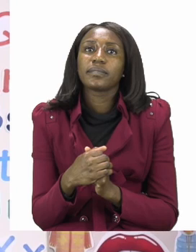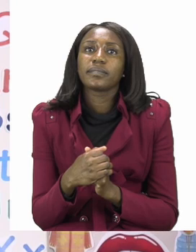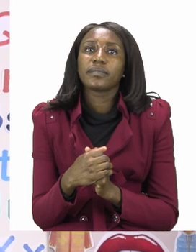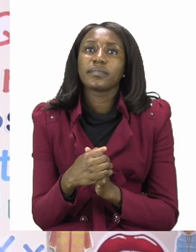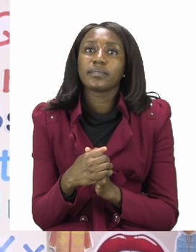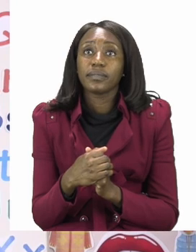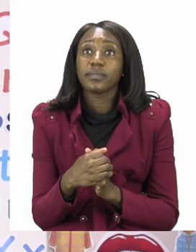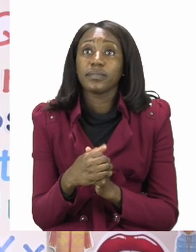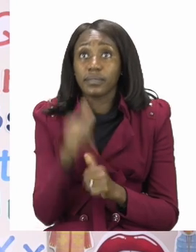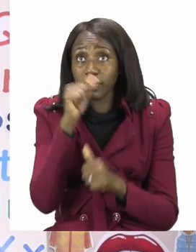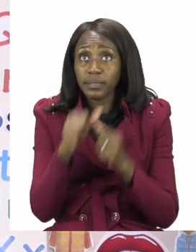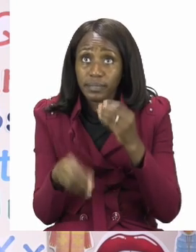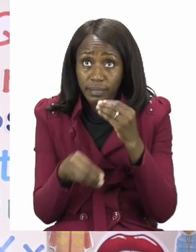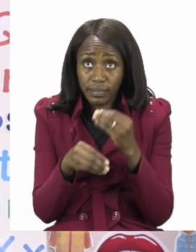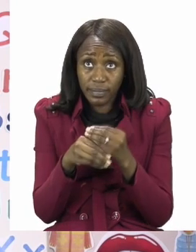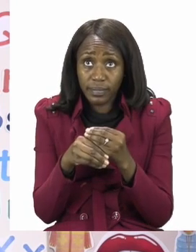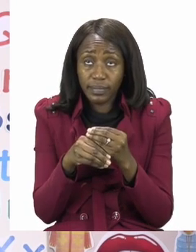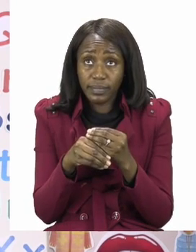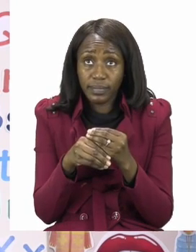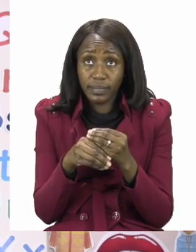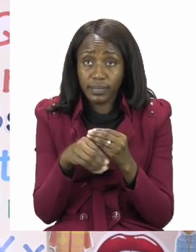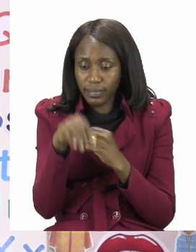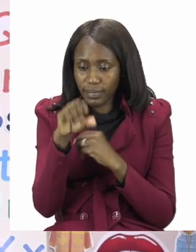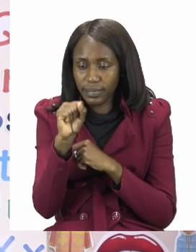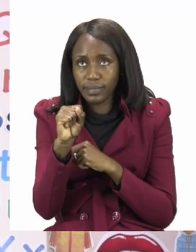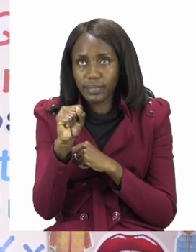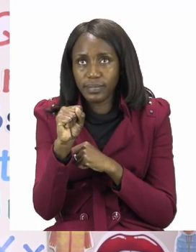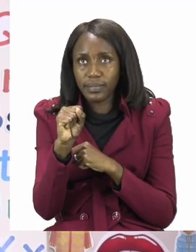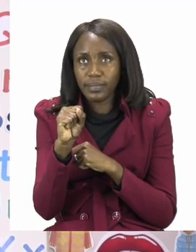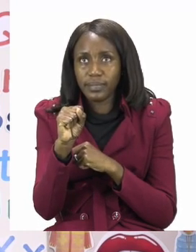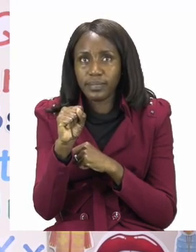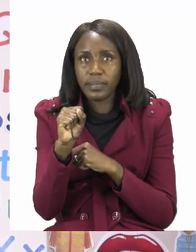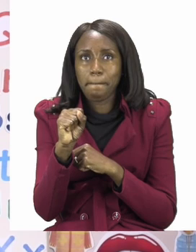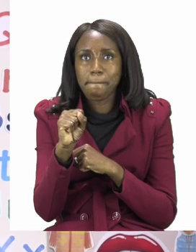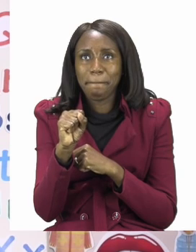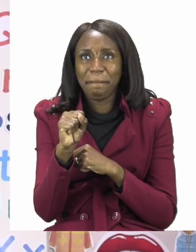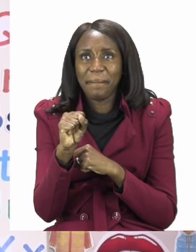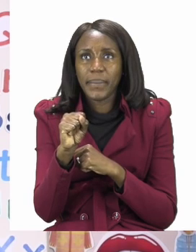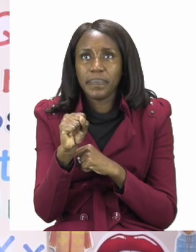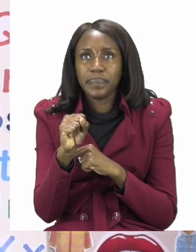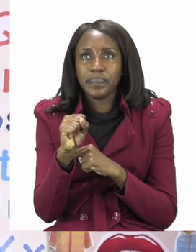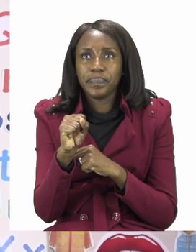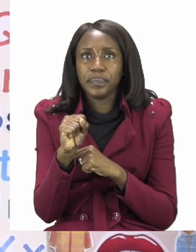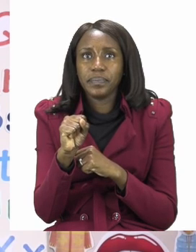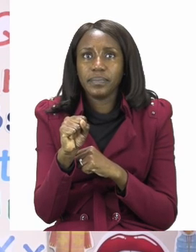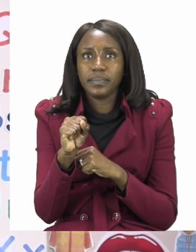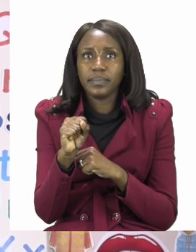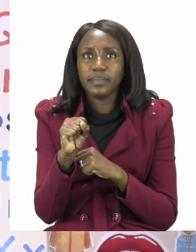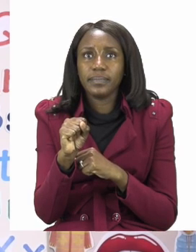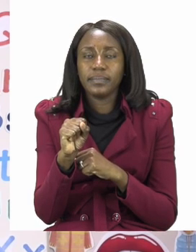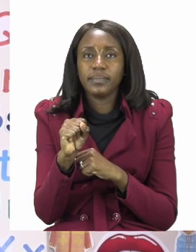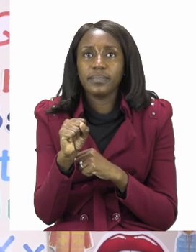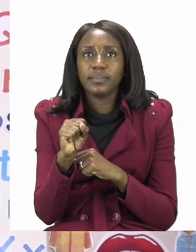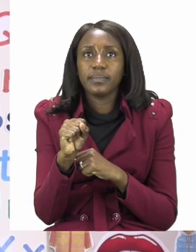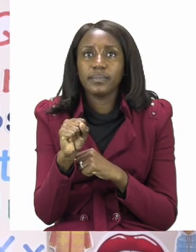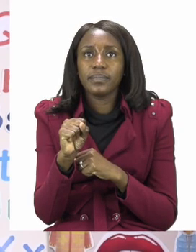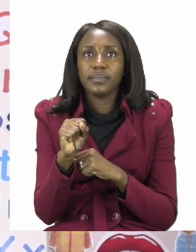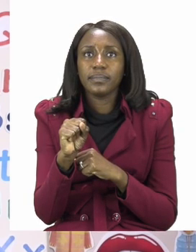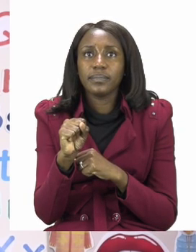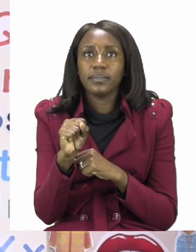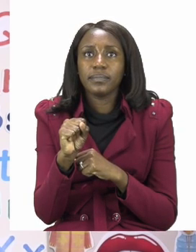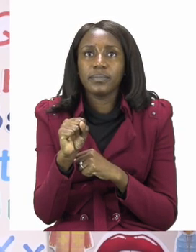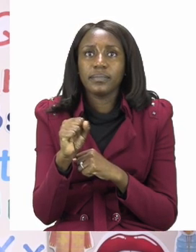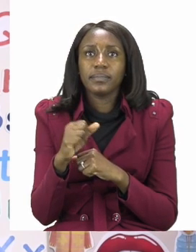After writing the words the way it is, to change it to a plural, we add a